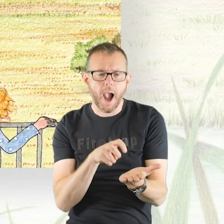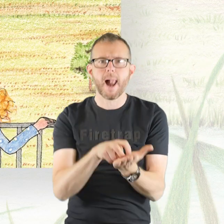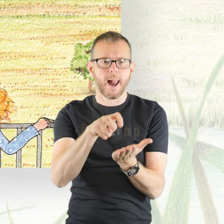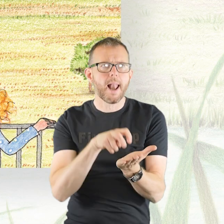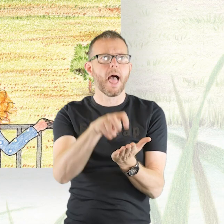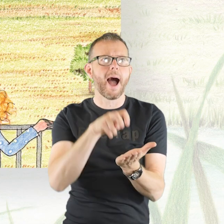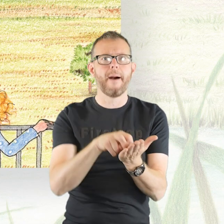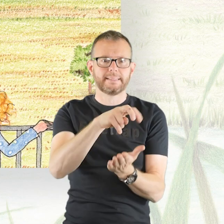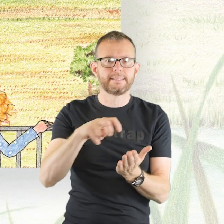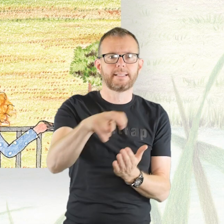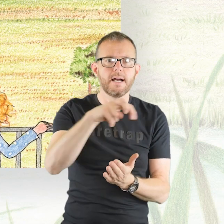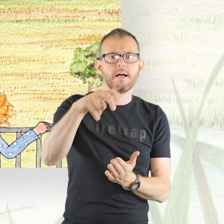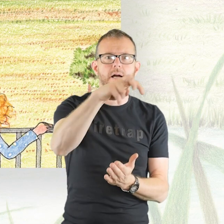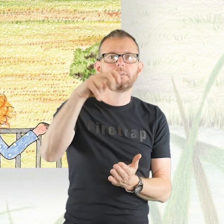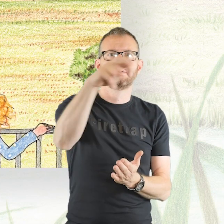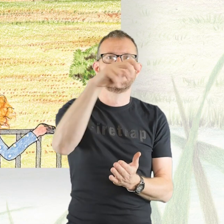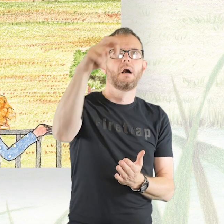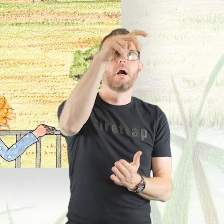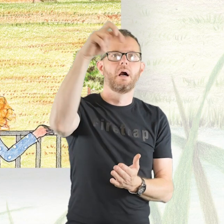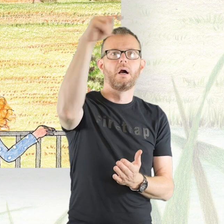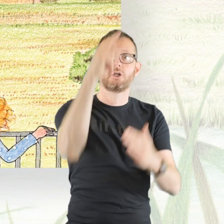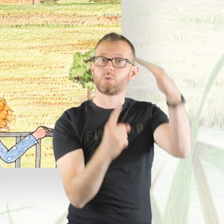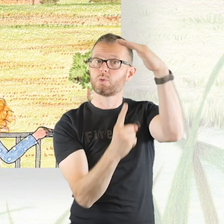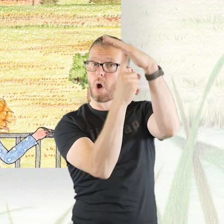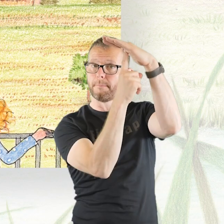They climbed the stairs to the top of the battlements.